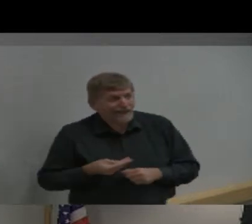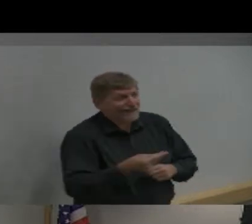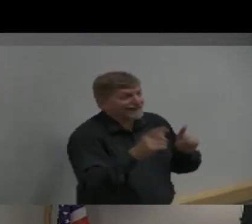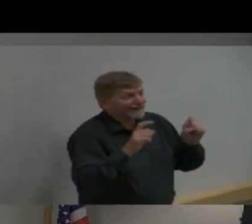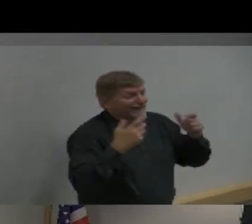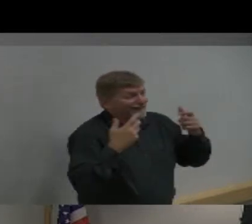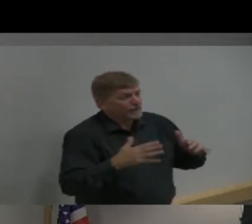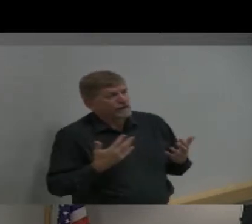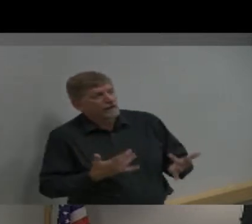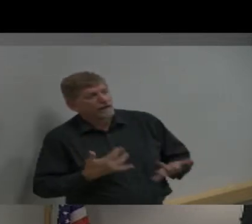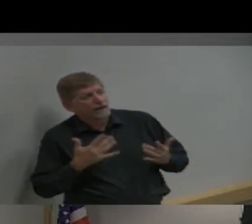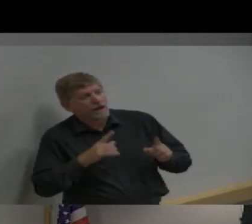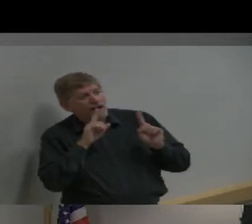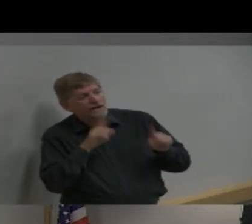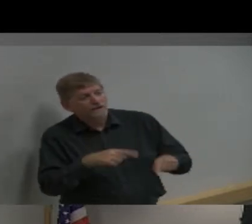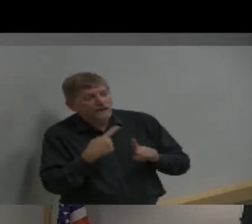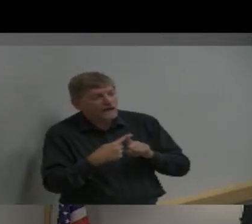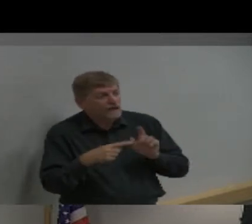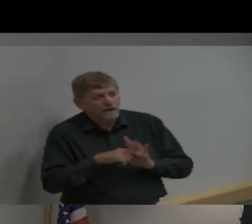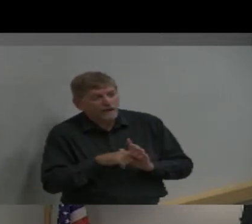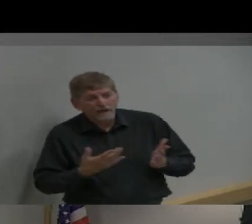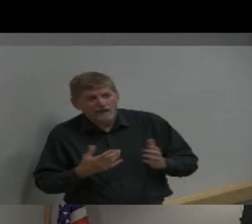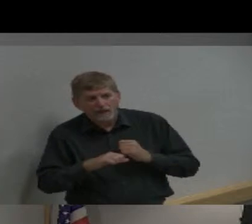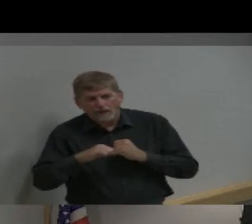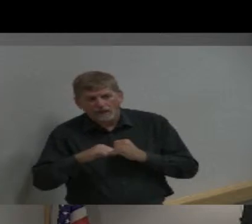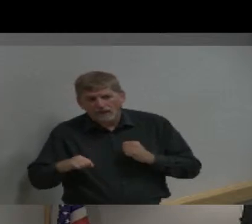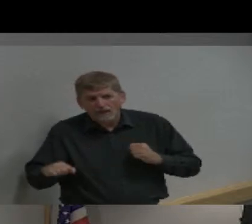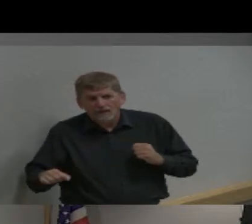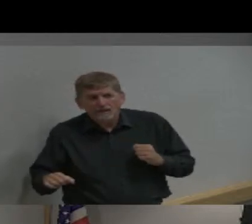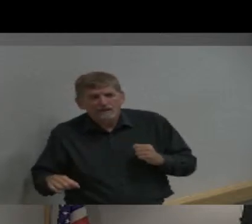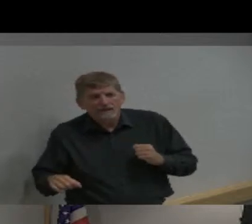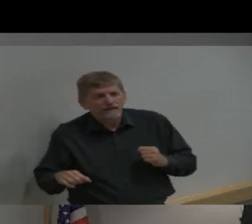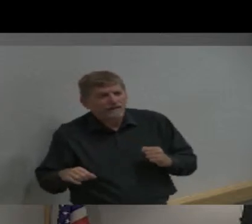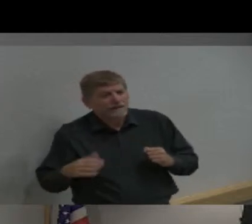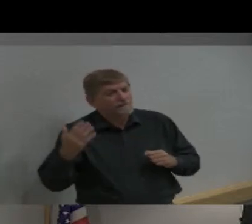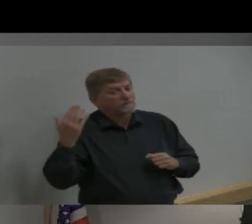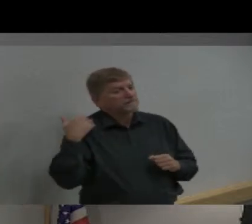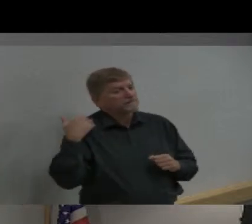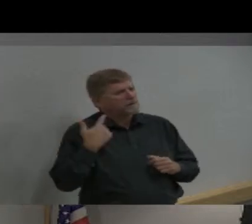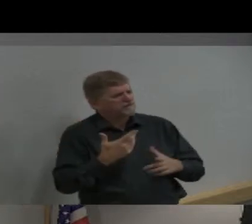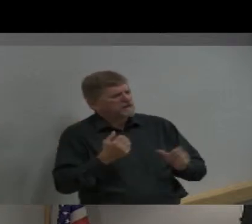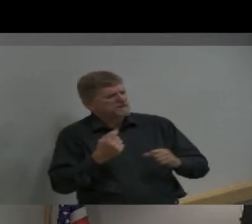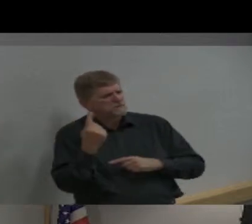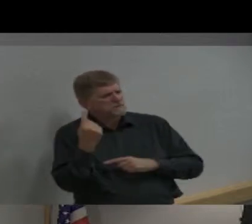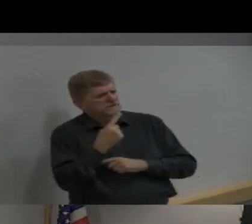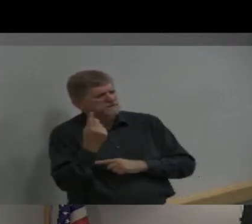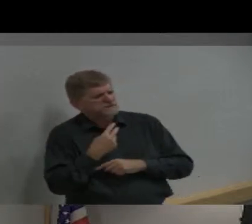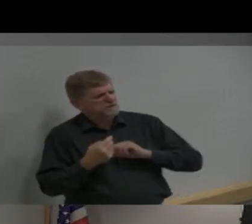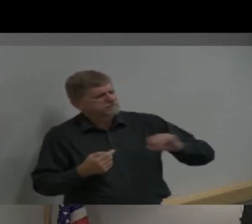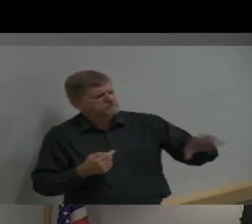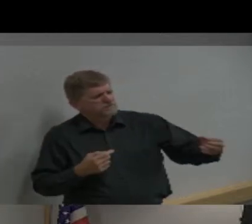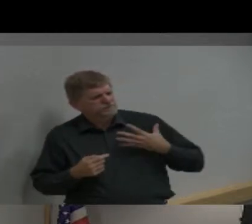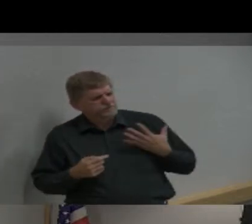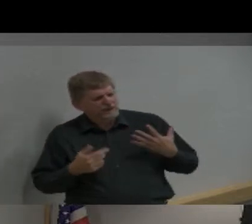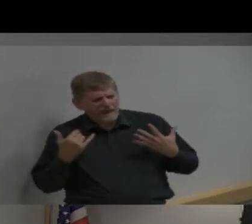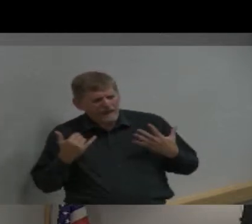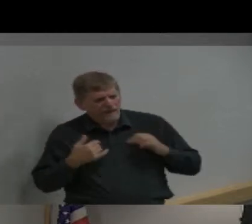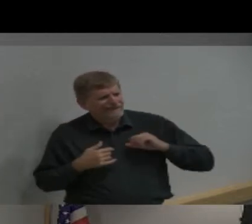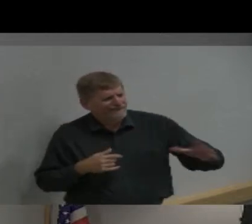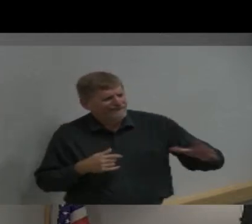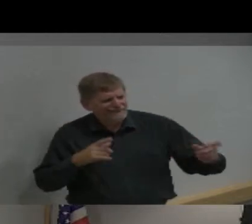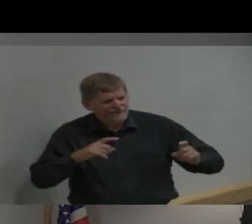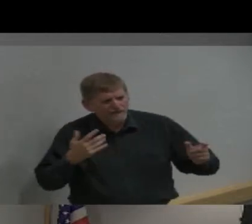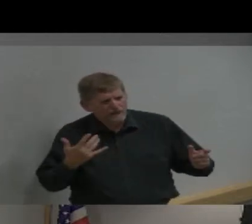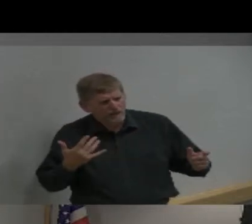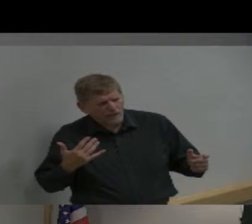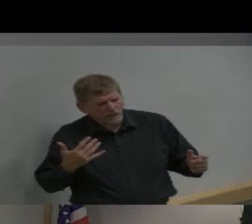24 to 48 hours, sometimes it is longer than 48 hours, which is unfortunate, but with the